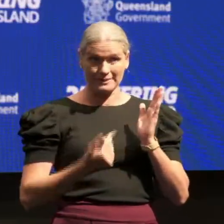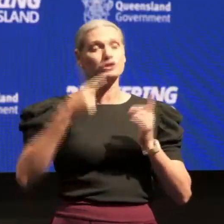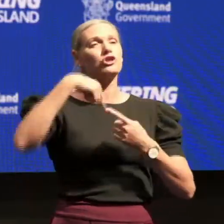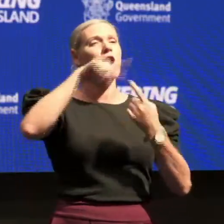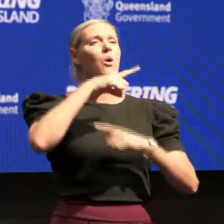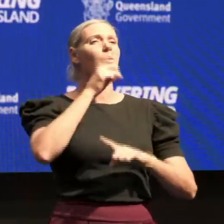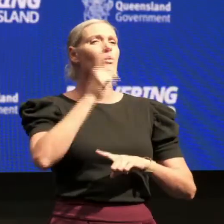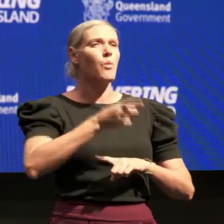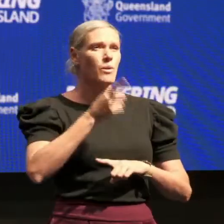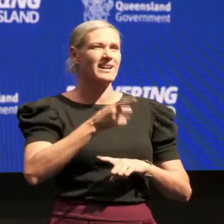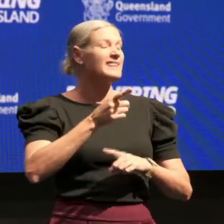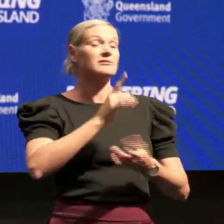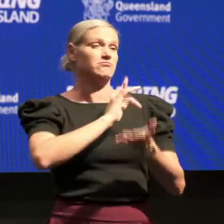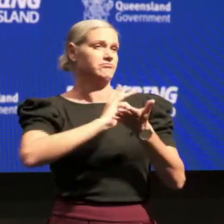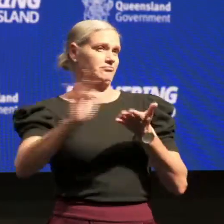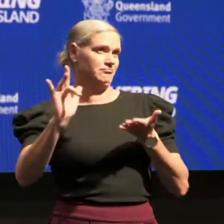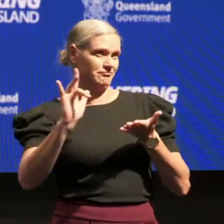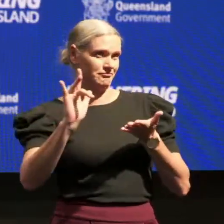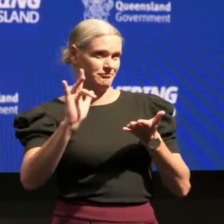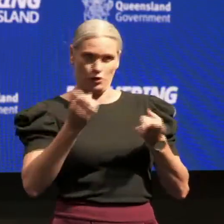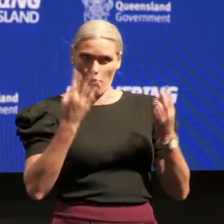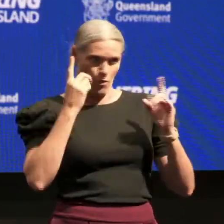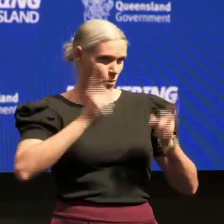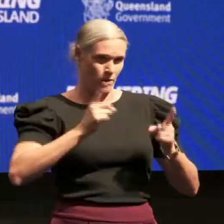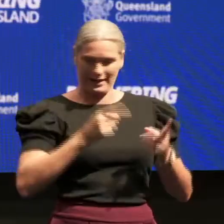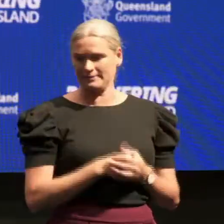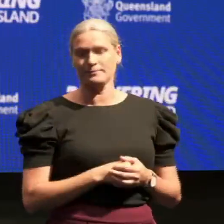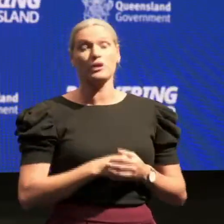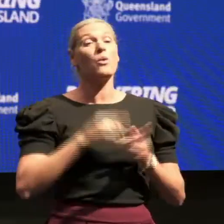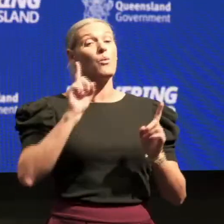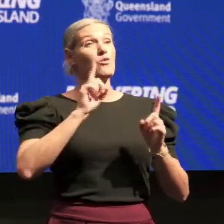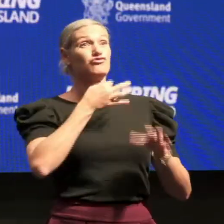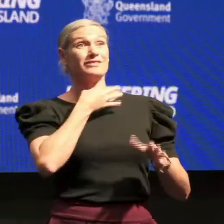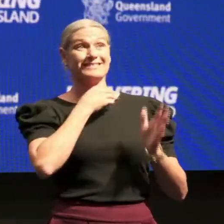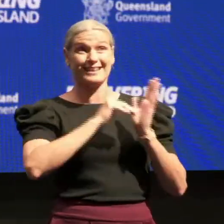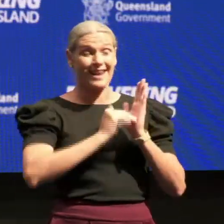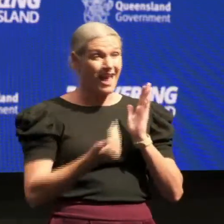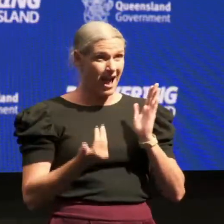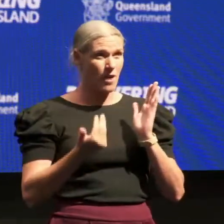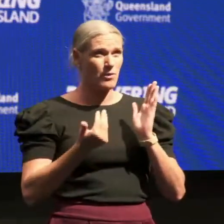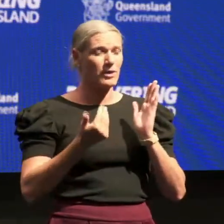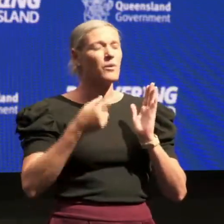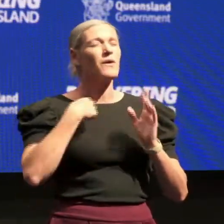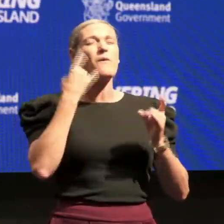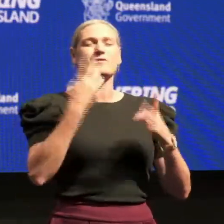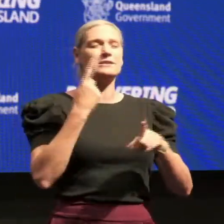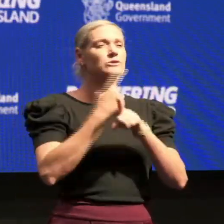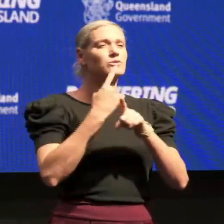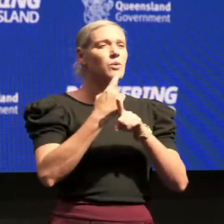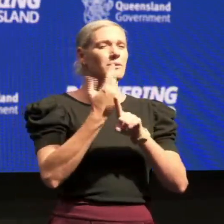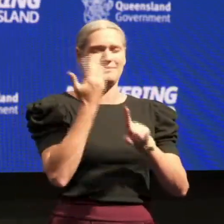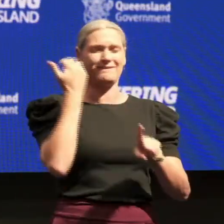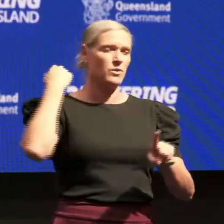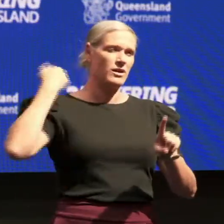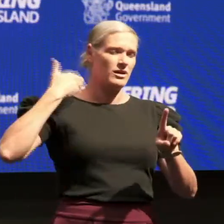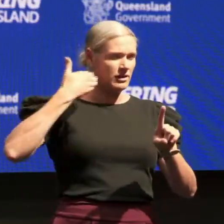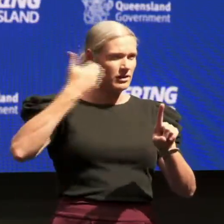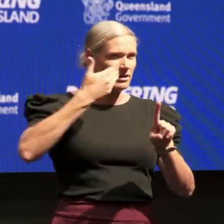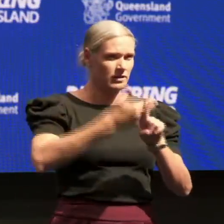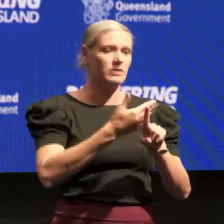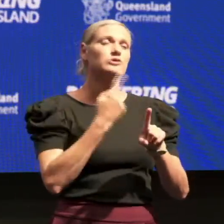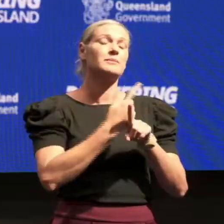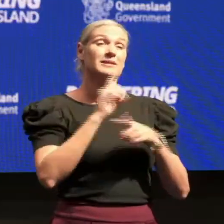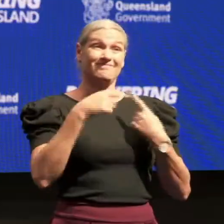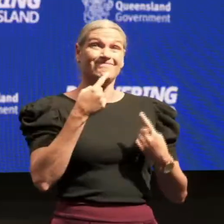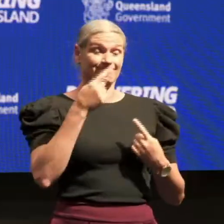cyclone warning has been cancelled. The real risk that remains is the one that we've been speaking about for some time, and that is